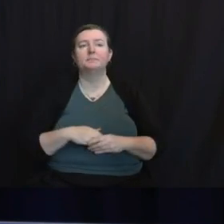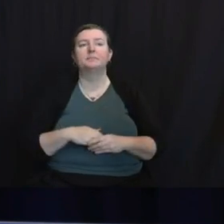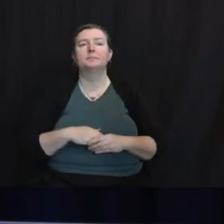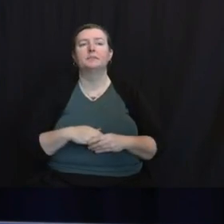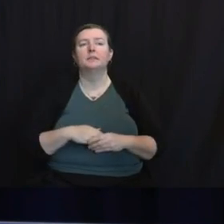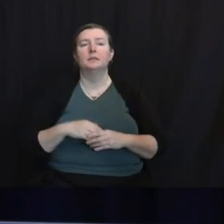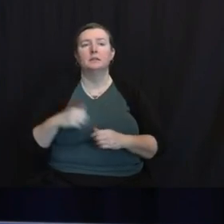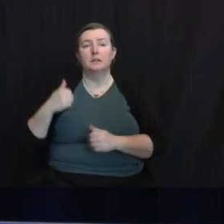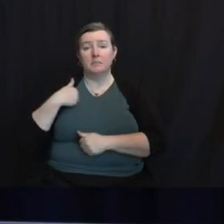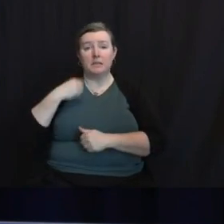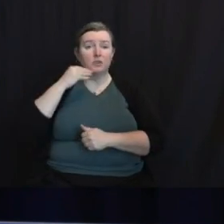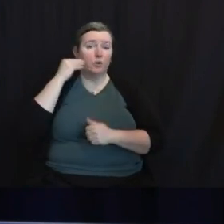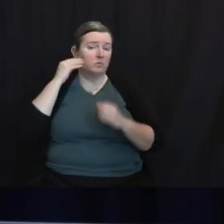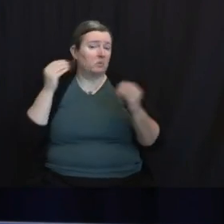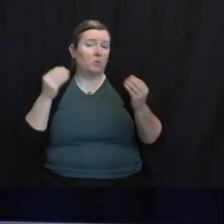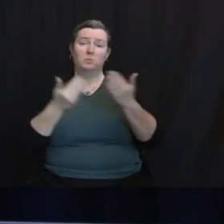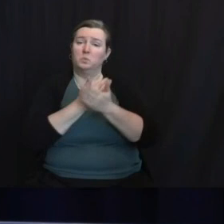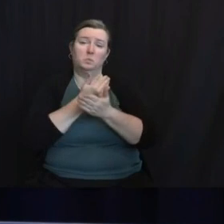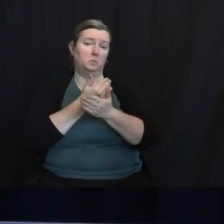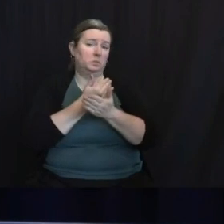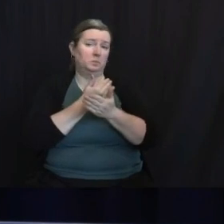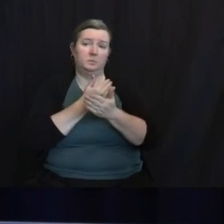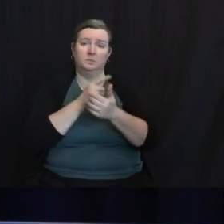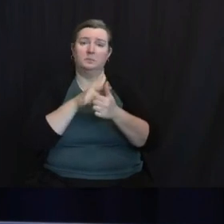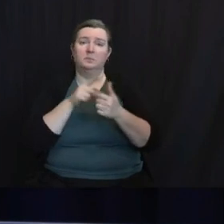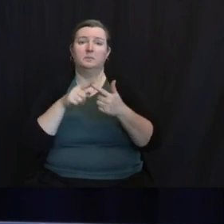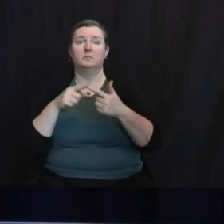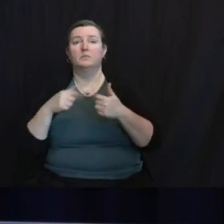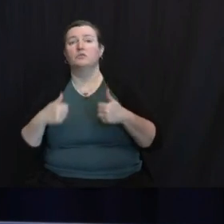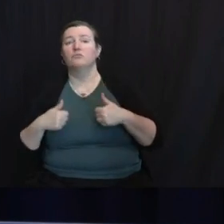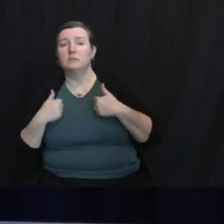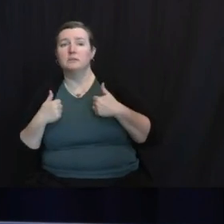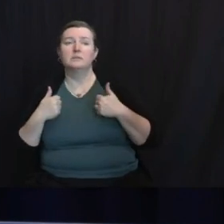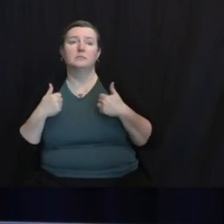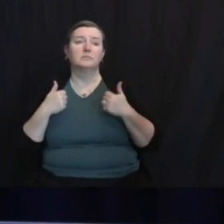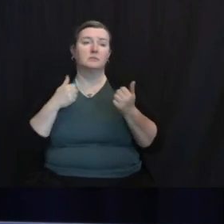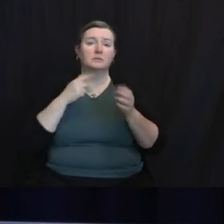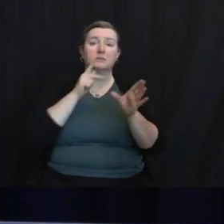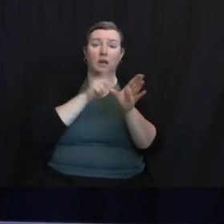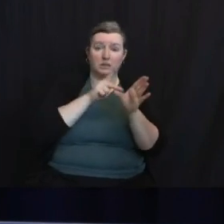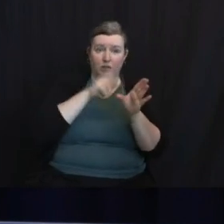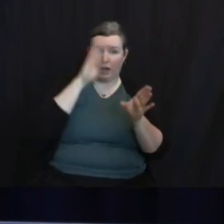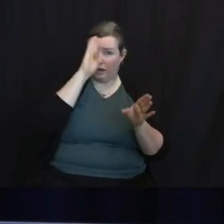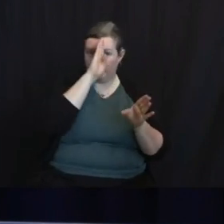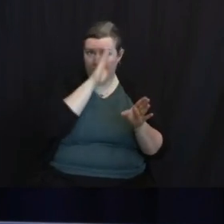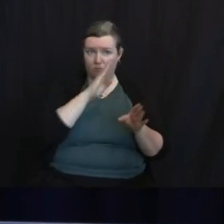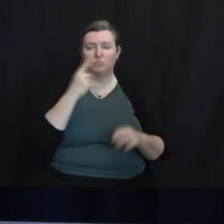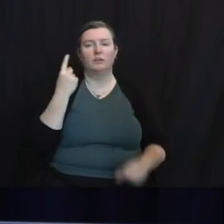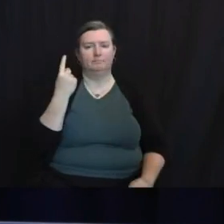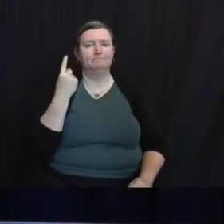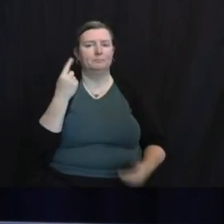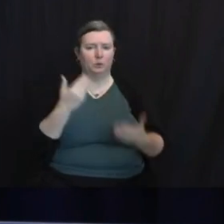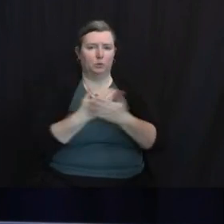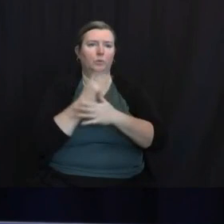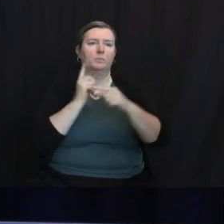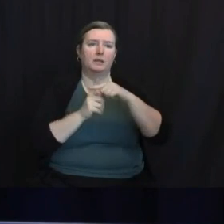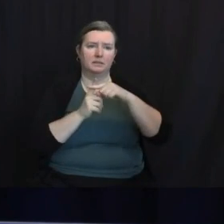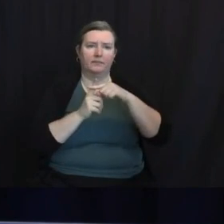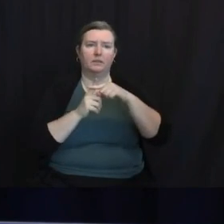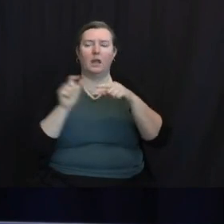new cases among residents, and at the state psychiatric hospitals, there's one new positive case at the Ann Klein